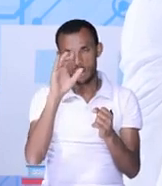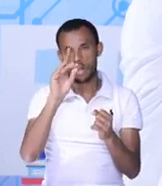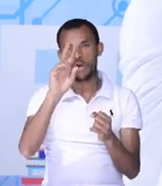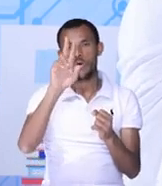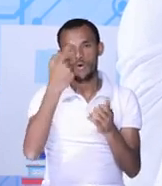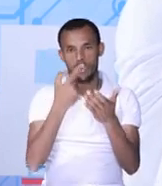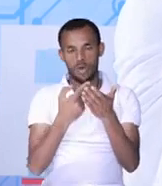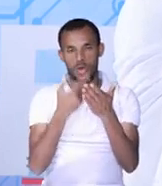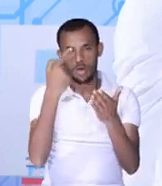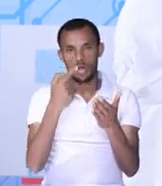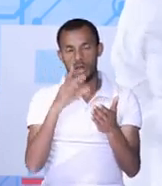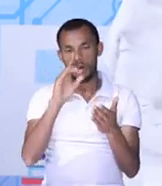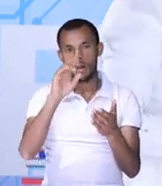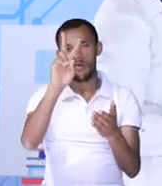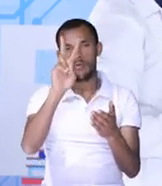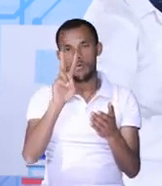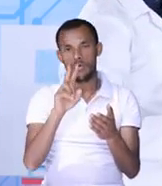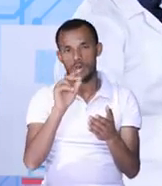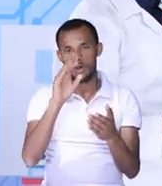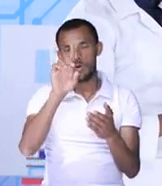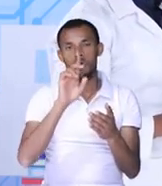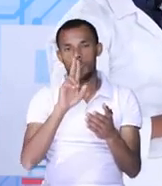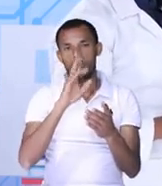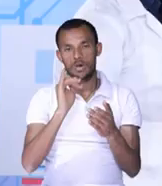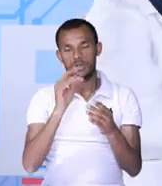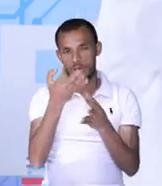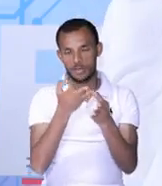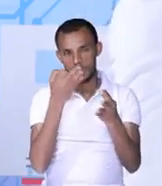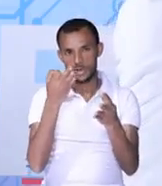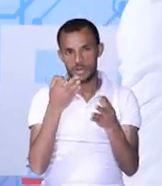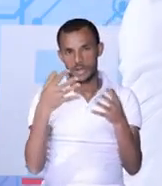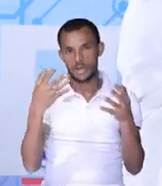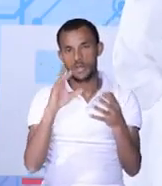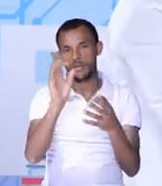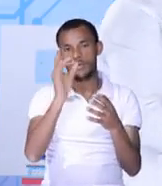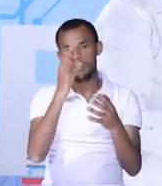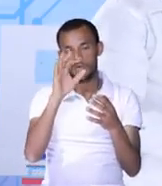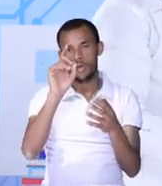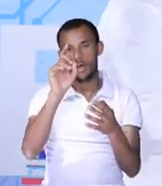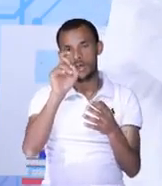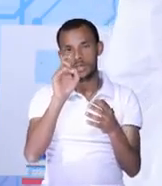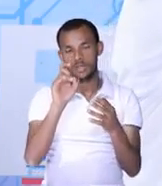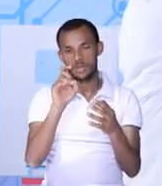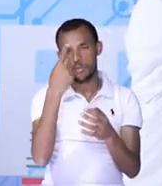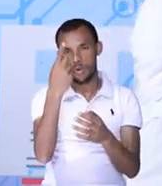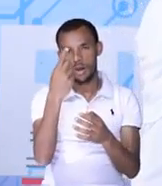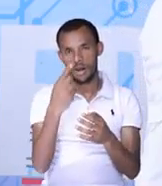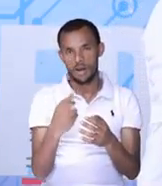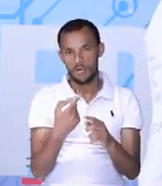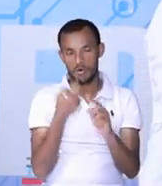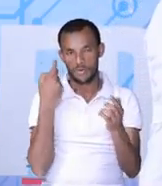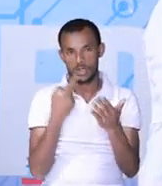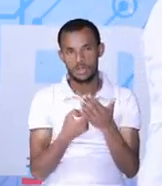here. Du is the derivative of this expression. It is 1. The derivative of x, it is 1. And